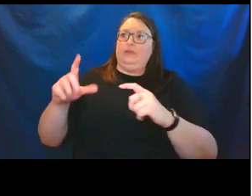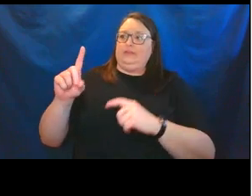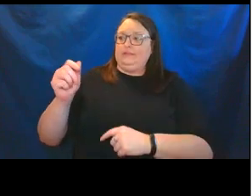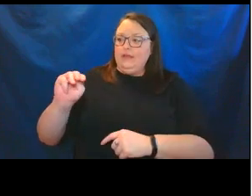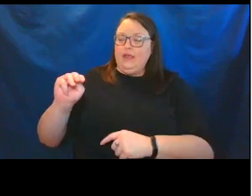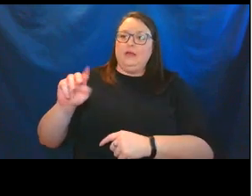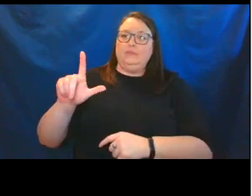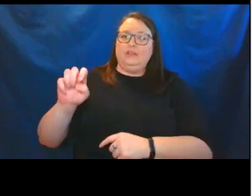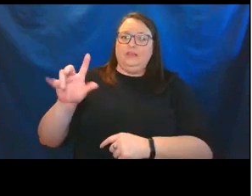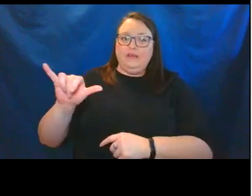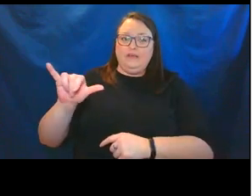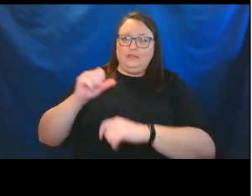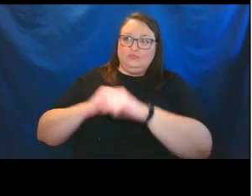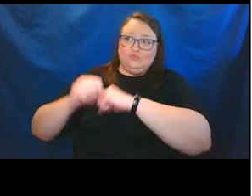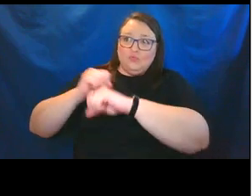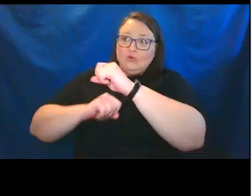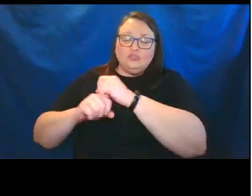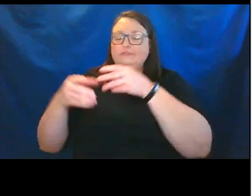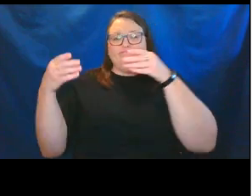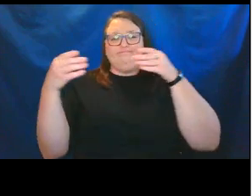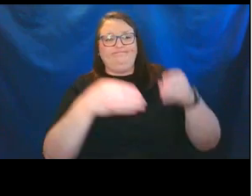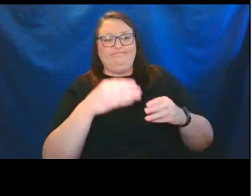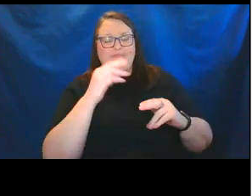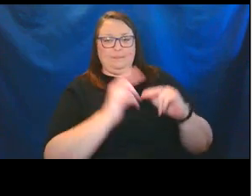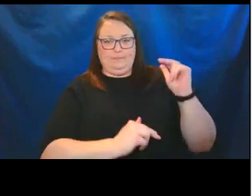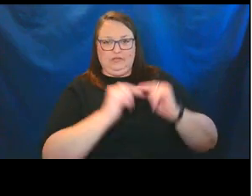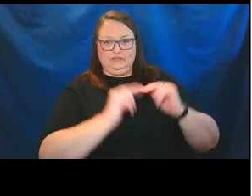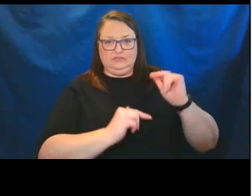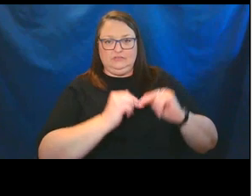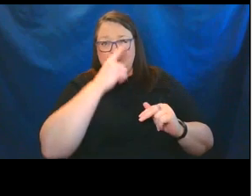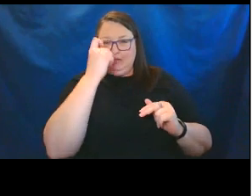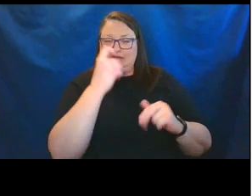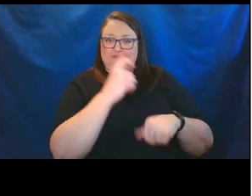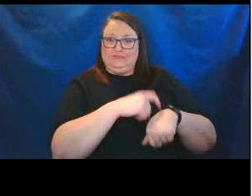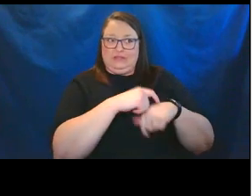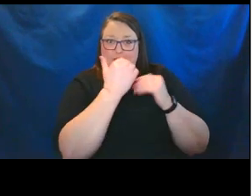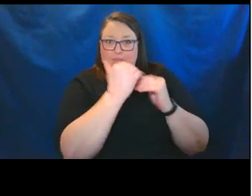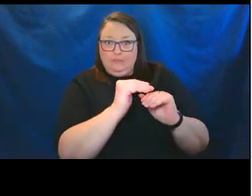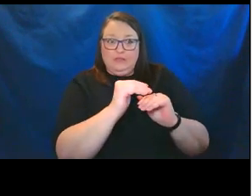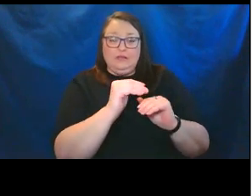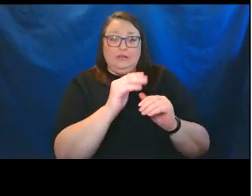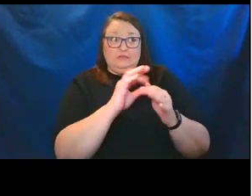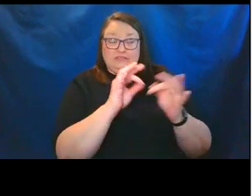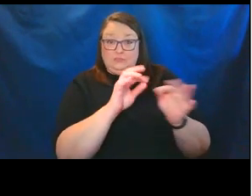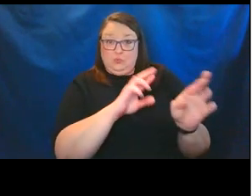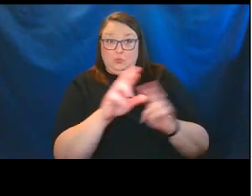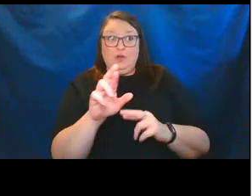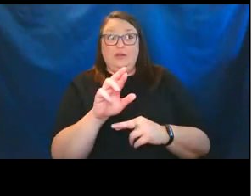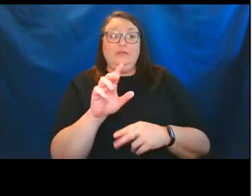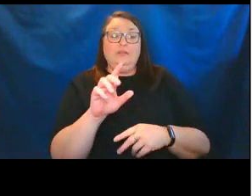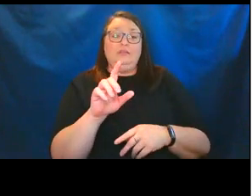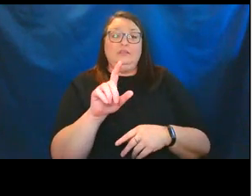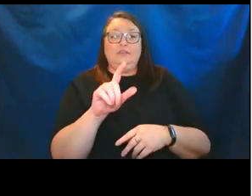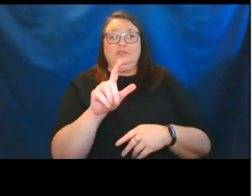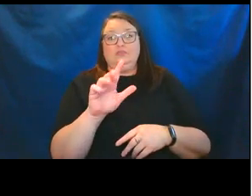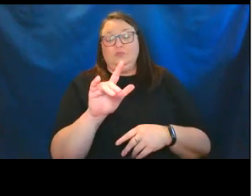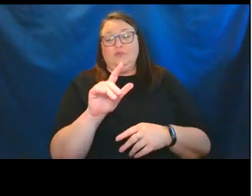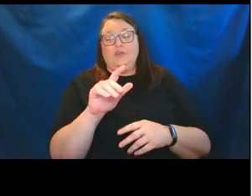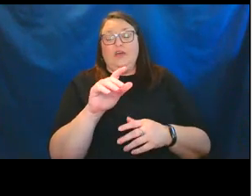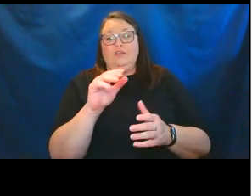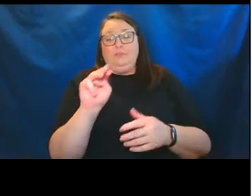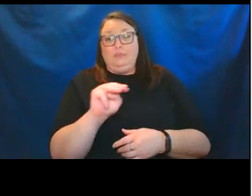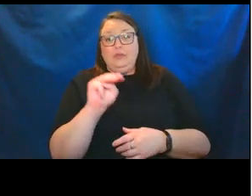this limited time frame that we're now in. They've told us to be ready for 250,000 buildings in the next decade. Next